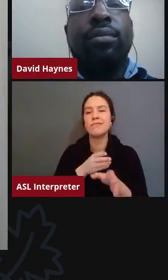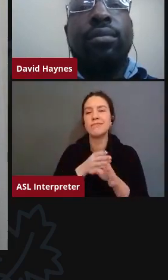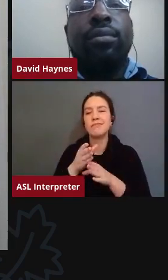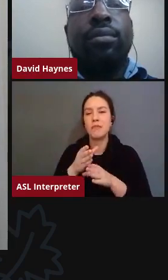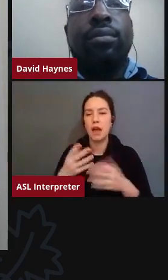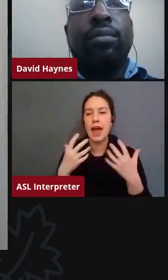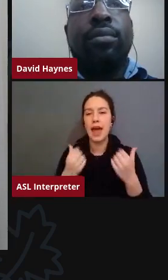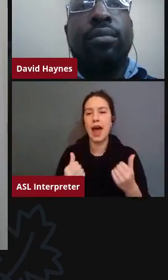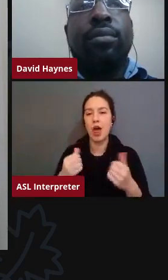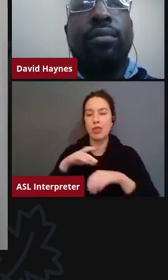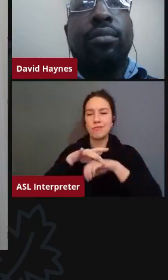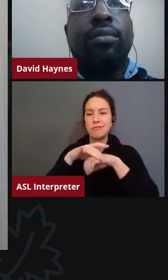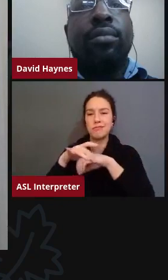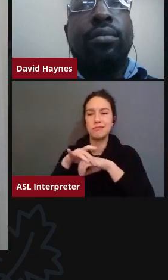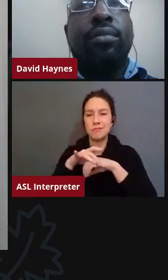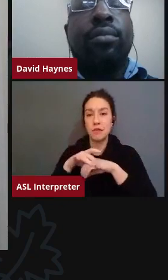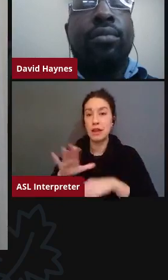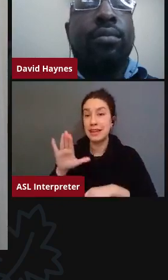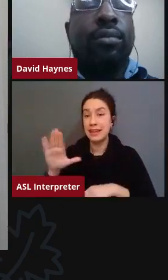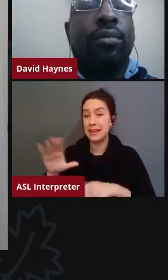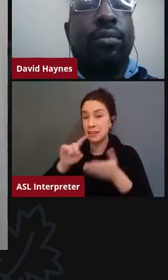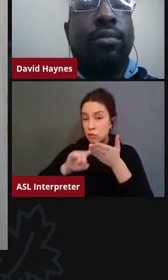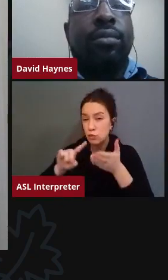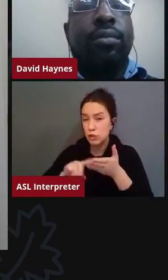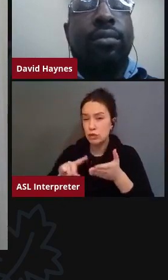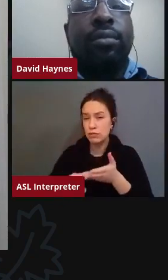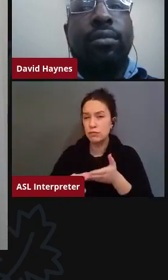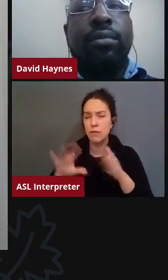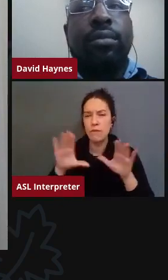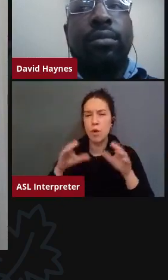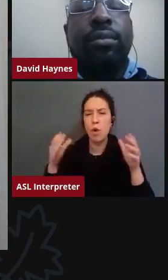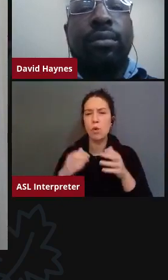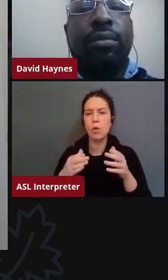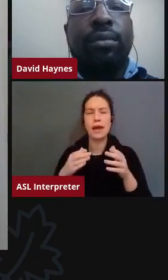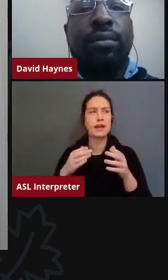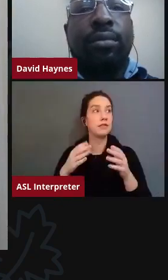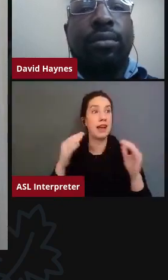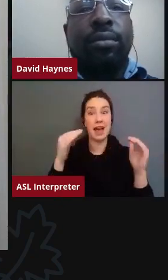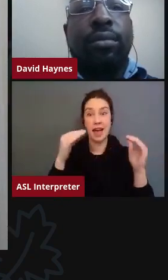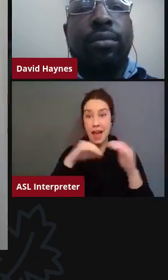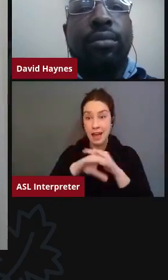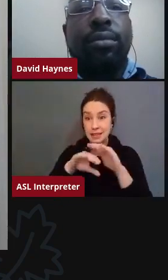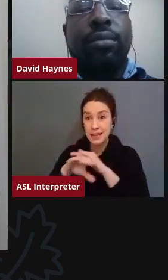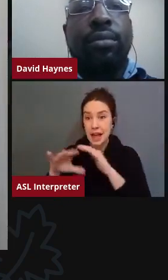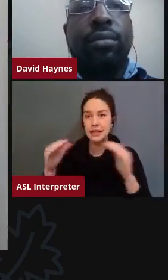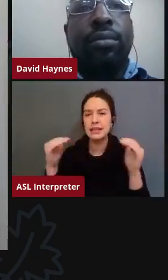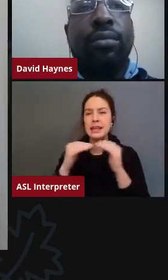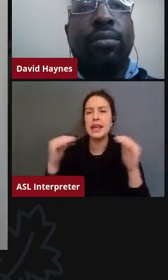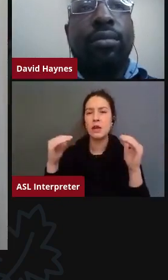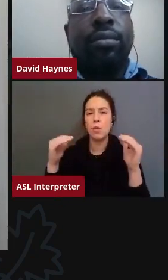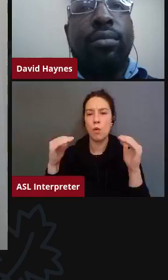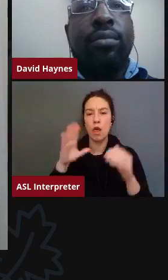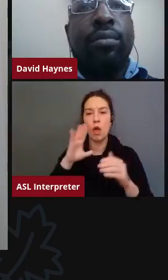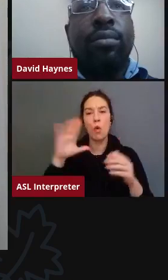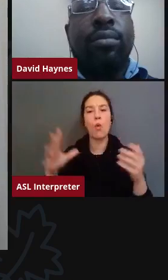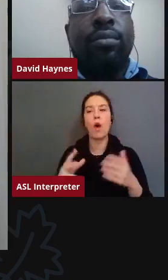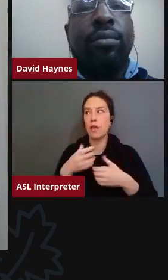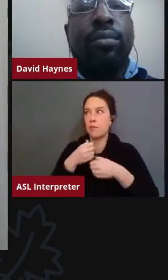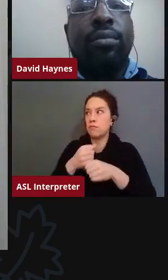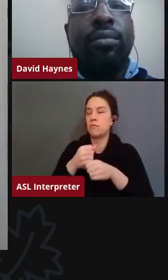His current research focuses on how unequal access to care creates health and